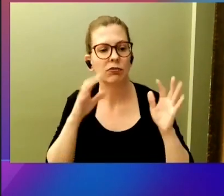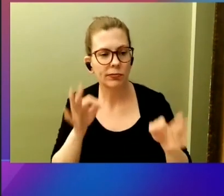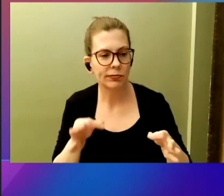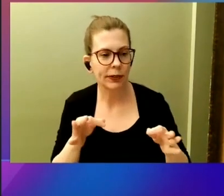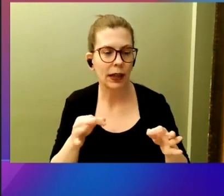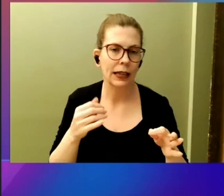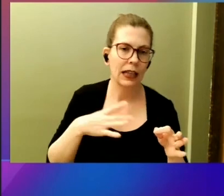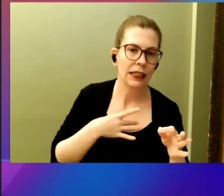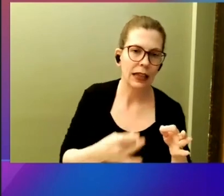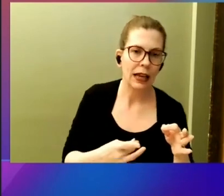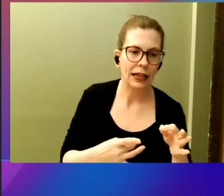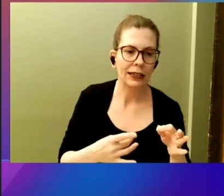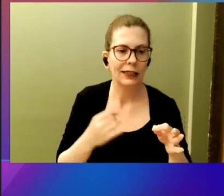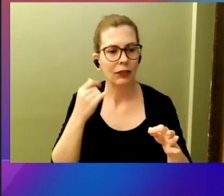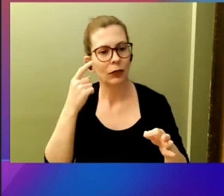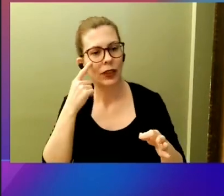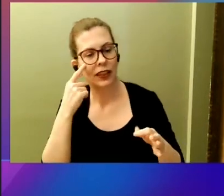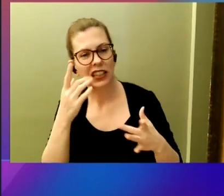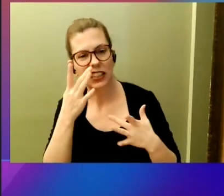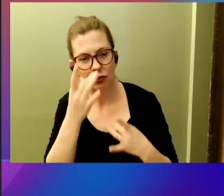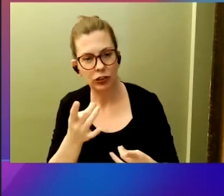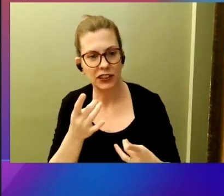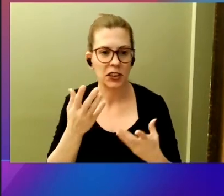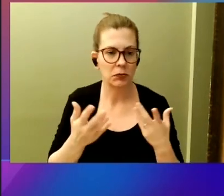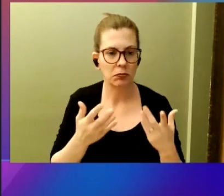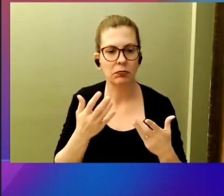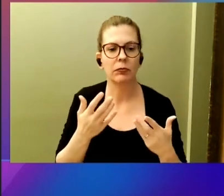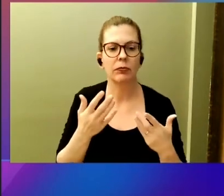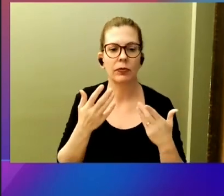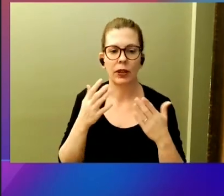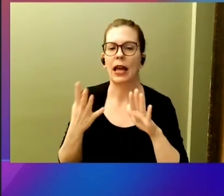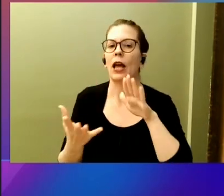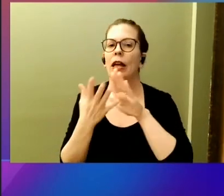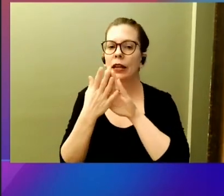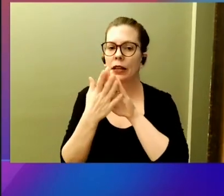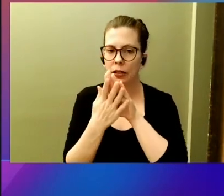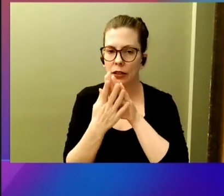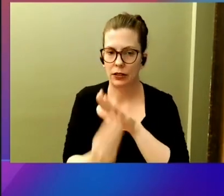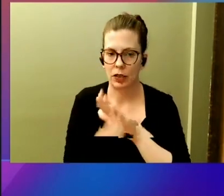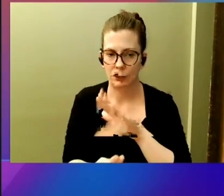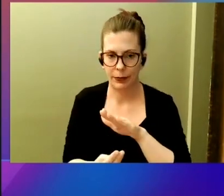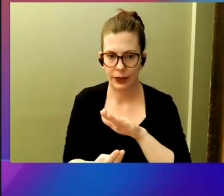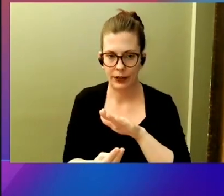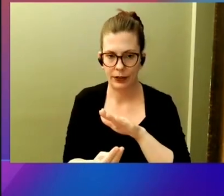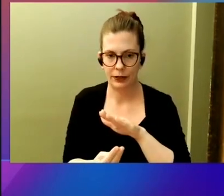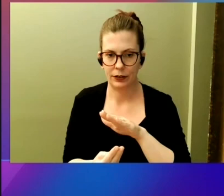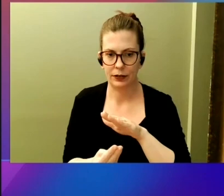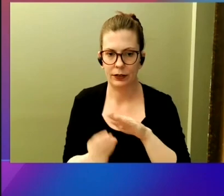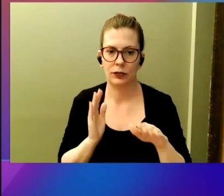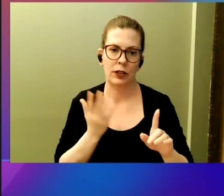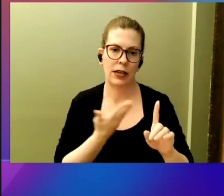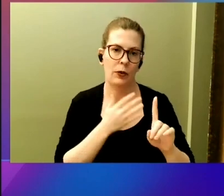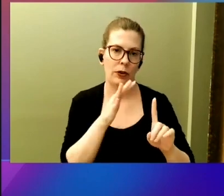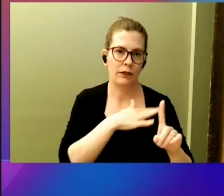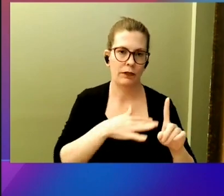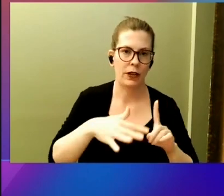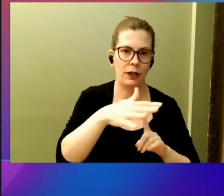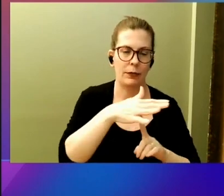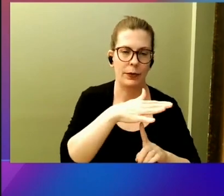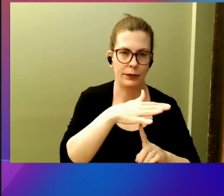if we think this is interesting, and we're going to copy this to our environment. Actually, we're going to copy it to our